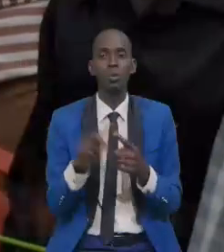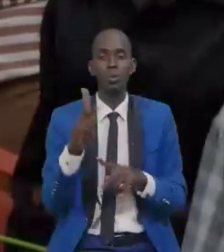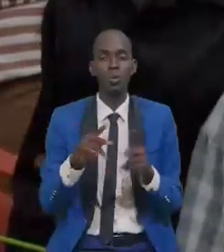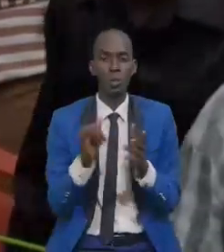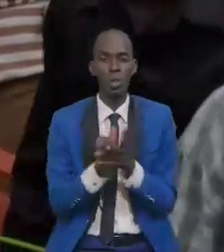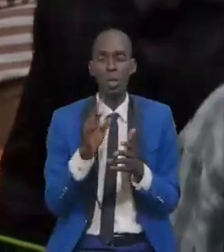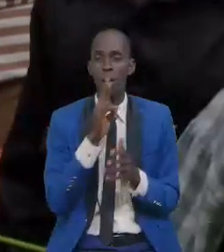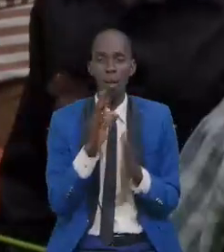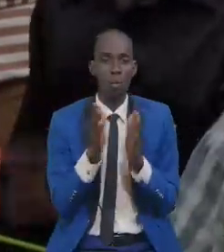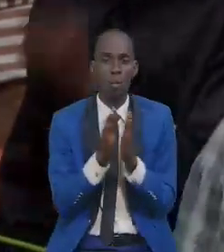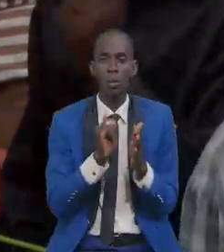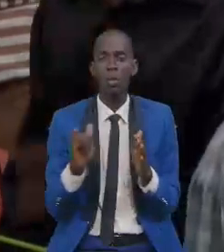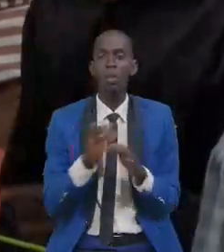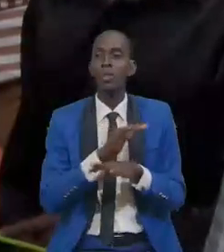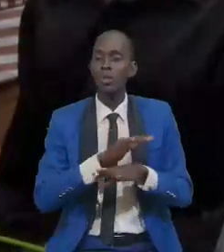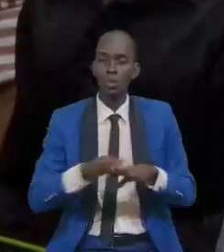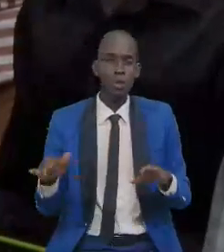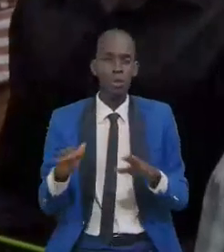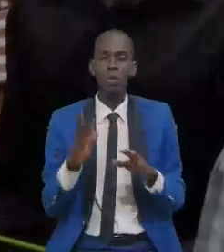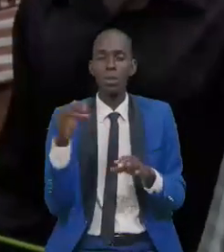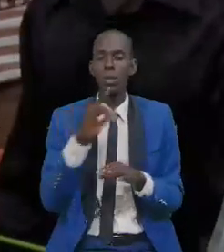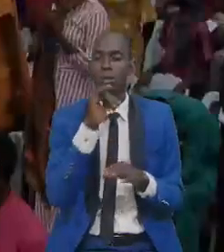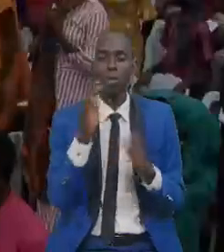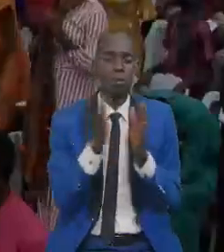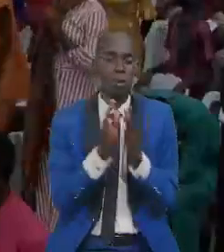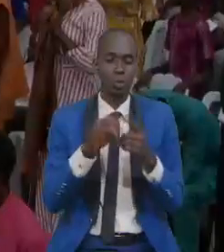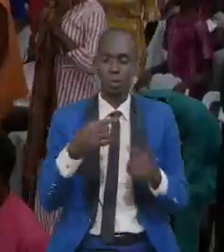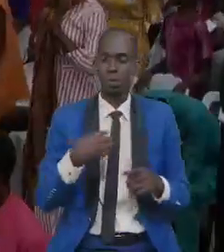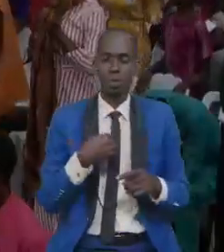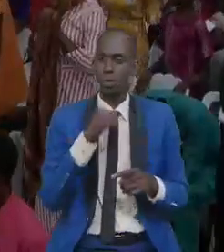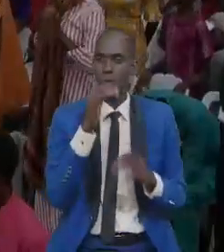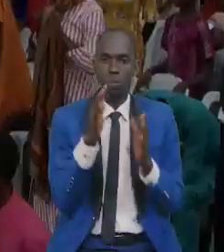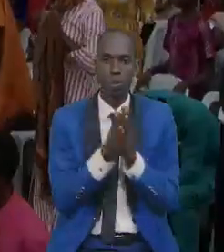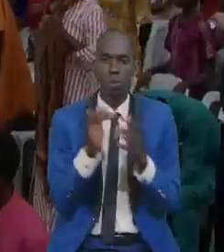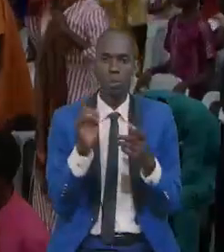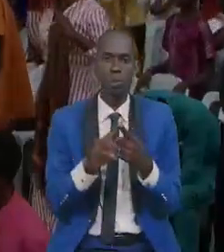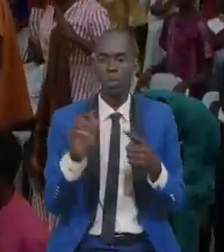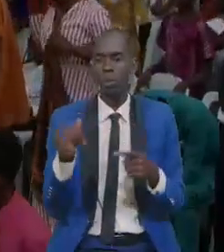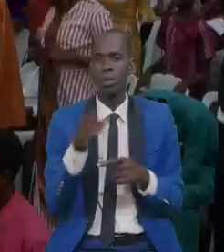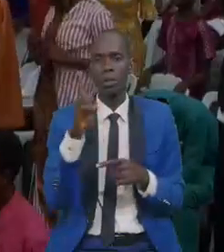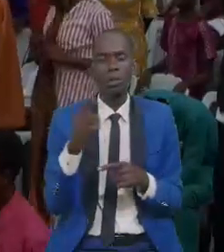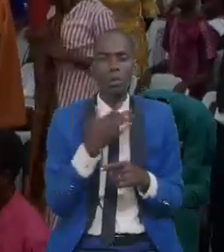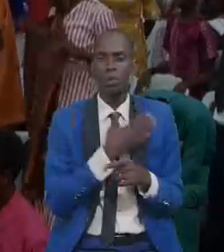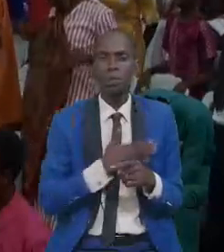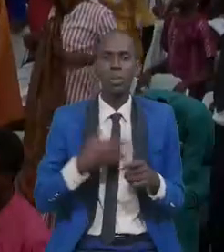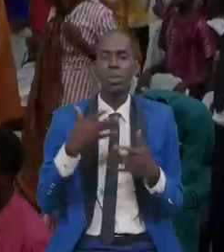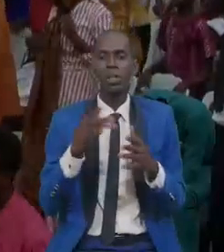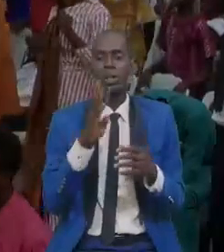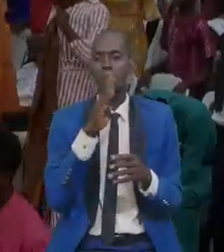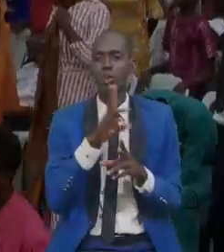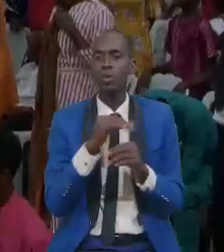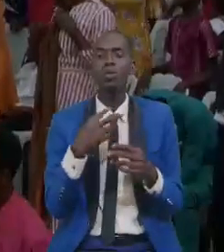to us. So we don't want to hear any microphone carrying their